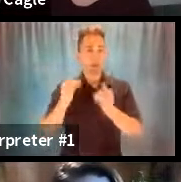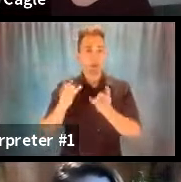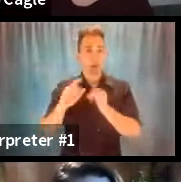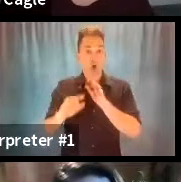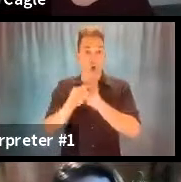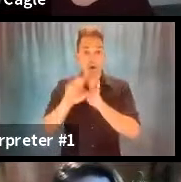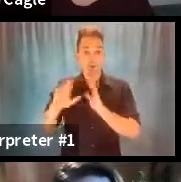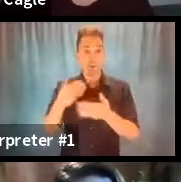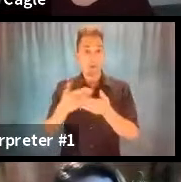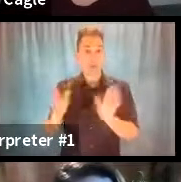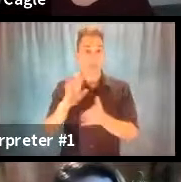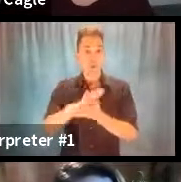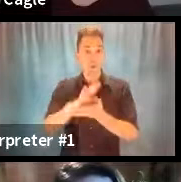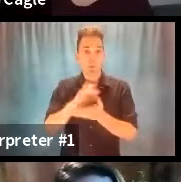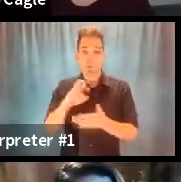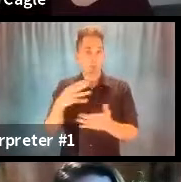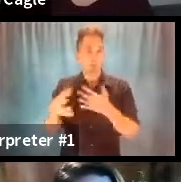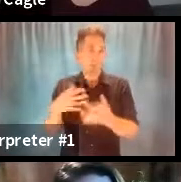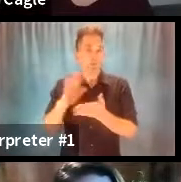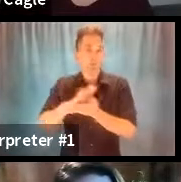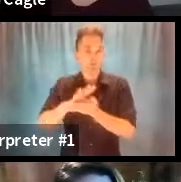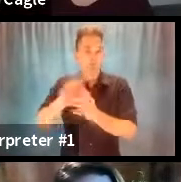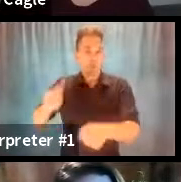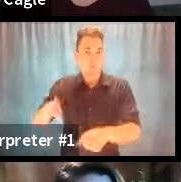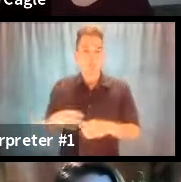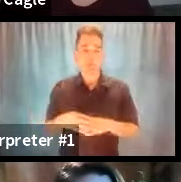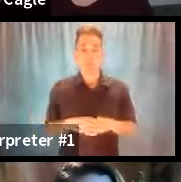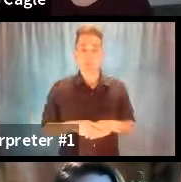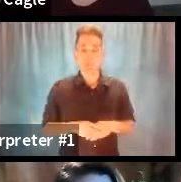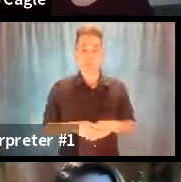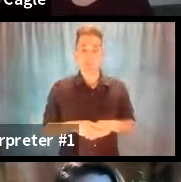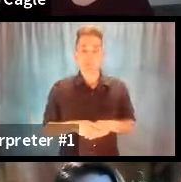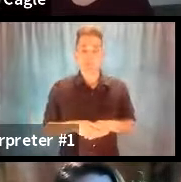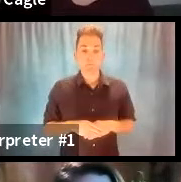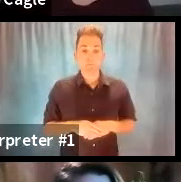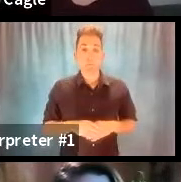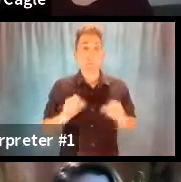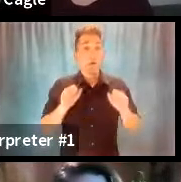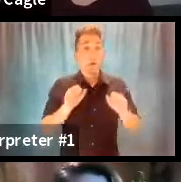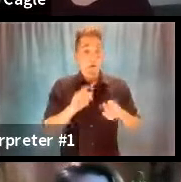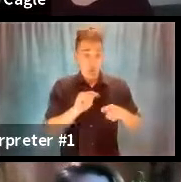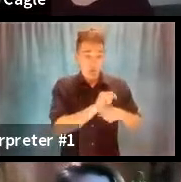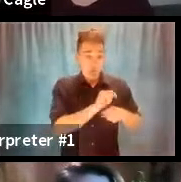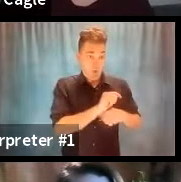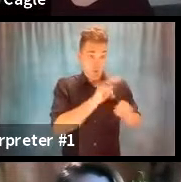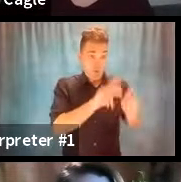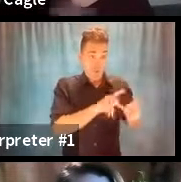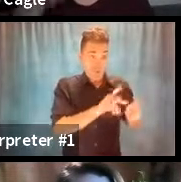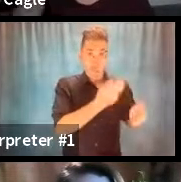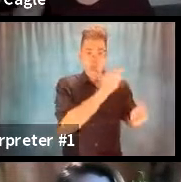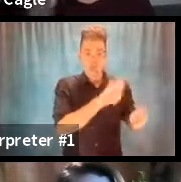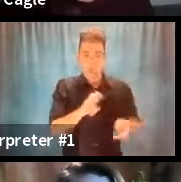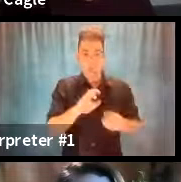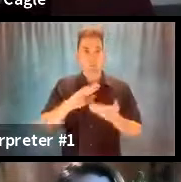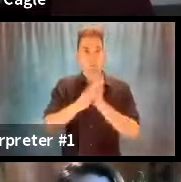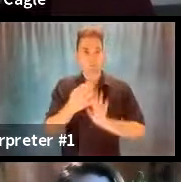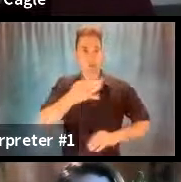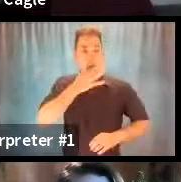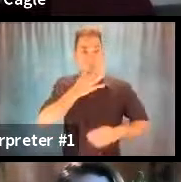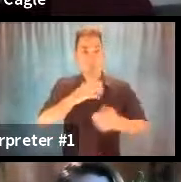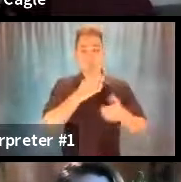or whatever schools they attend. We have been able to transition from training people to getting the experts,